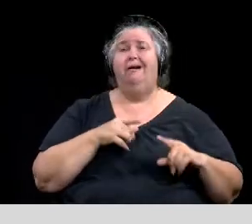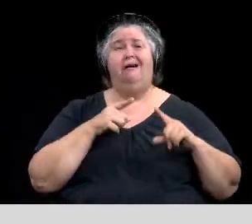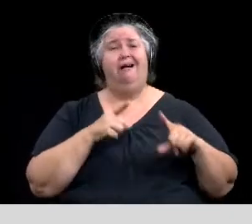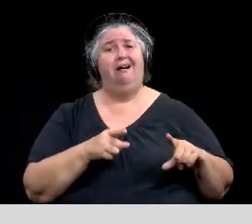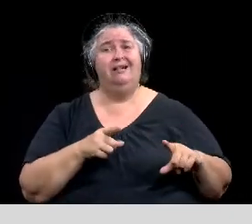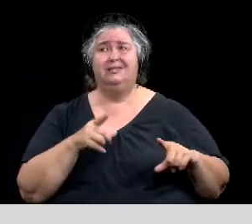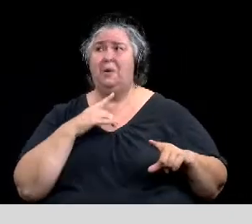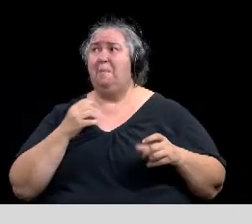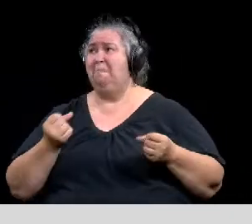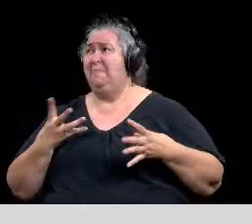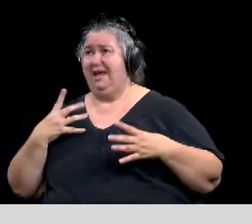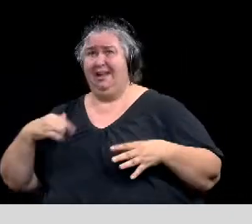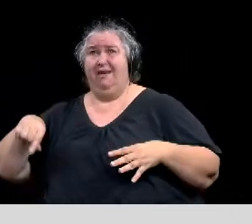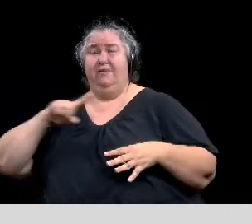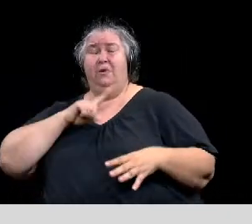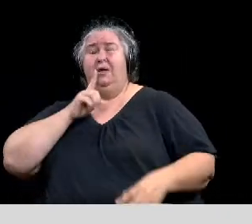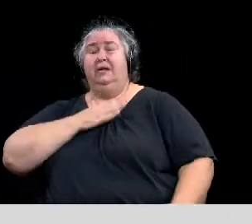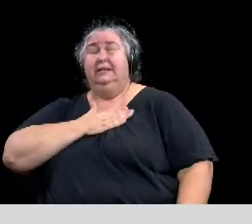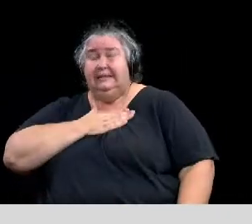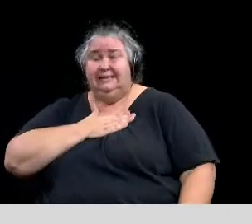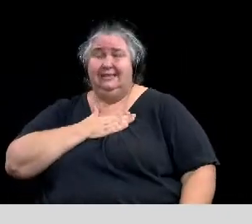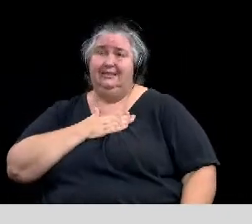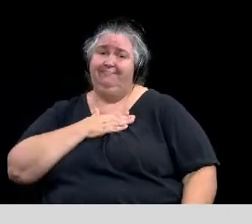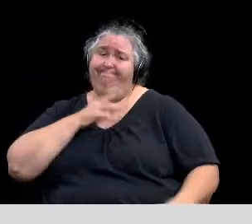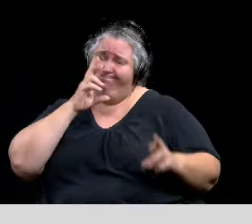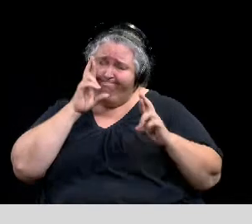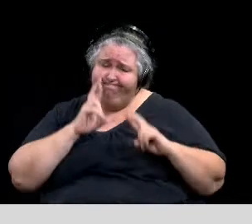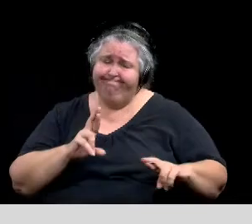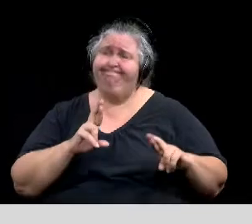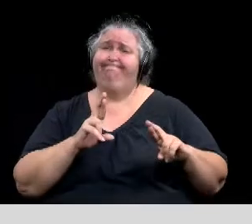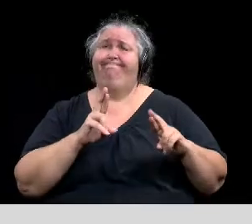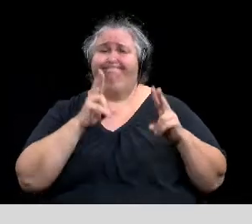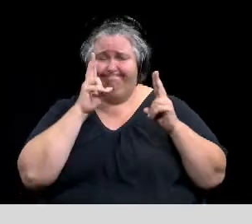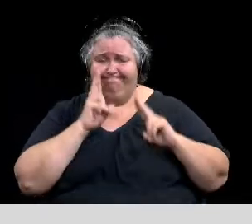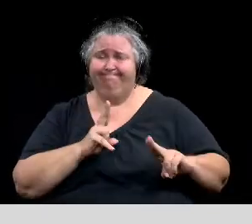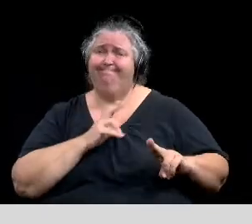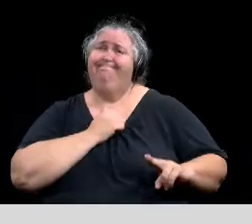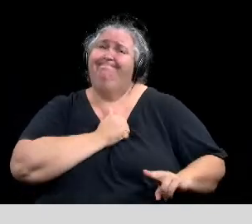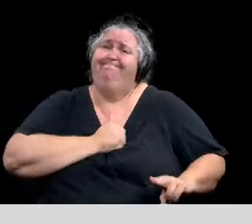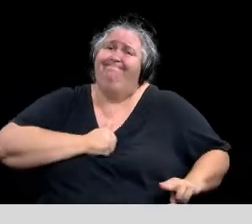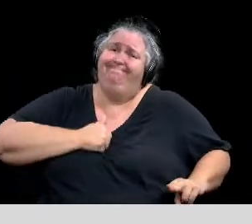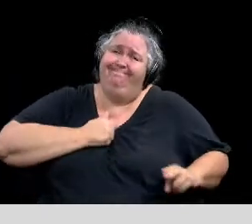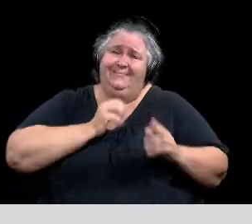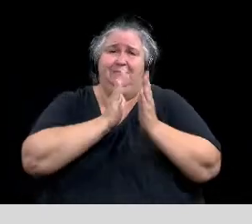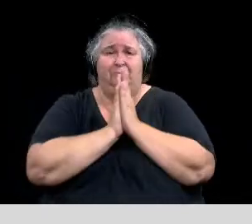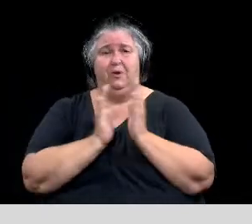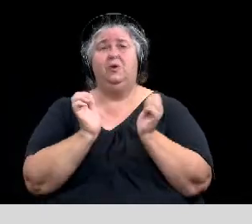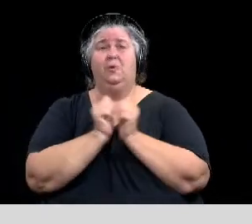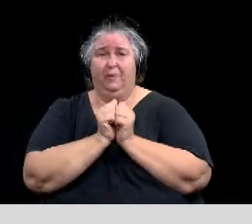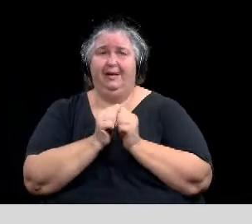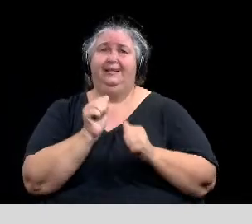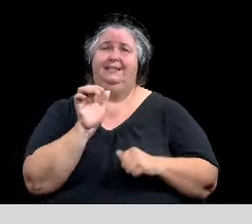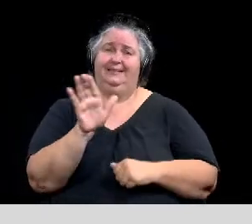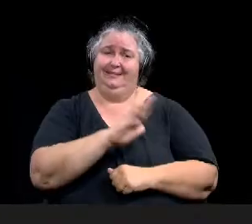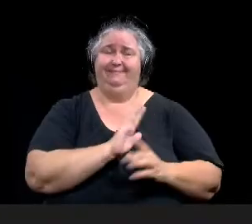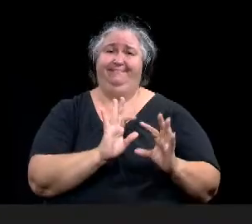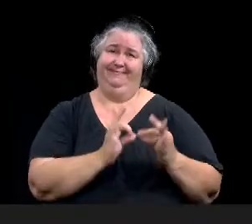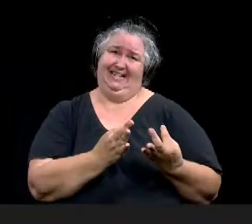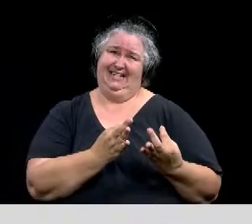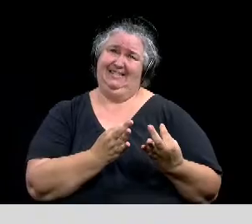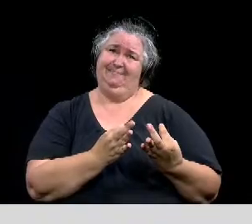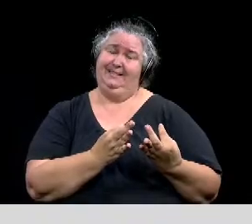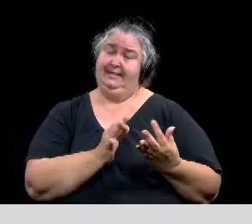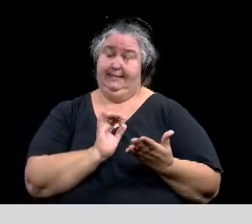deep sympathies go out to the Speckmeyer family, and our prayers are with you. And that's